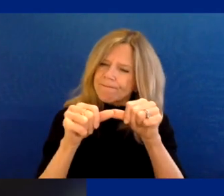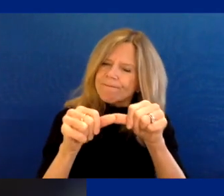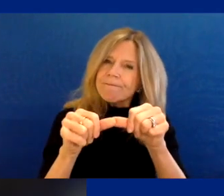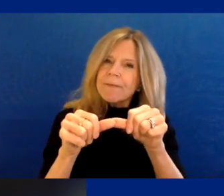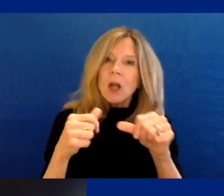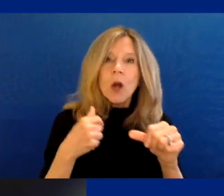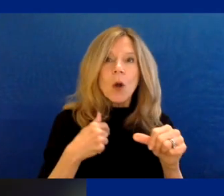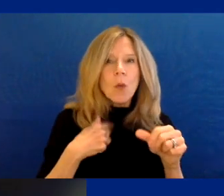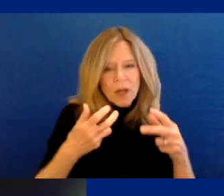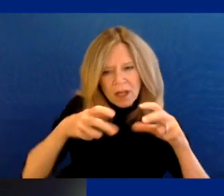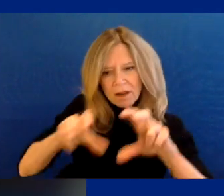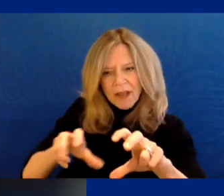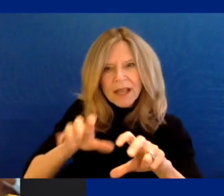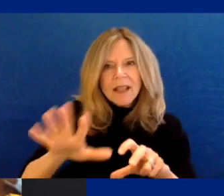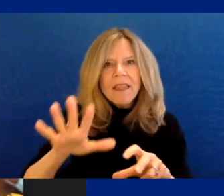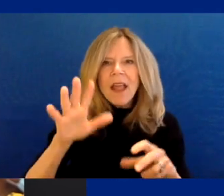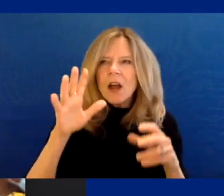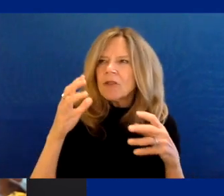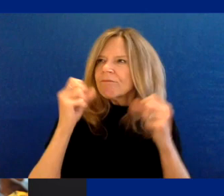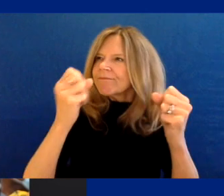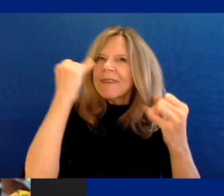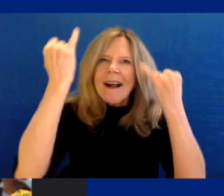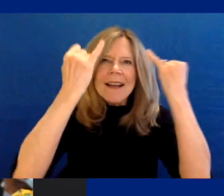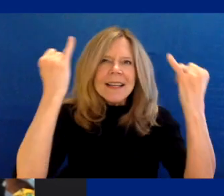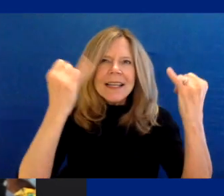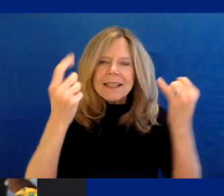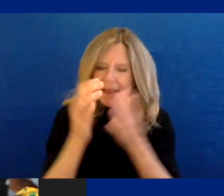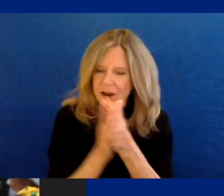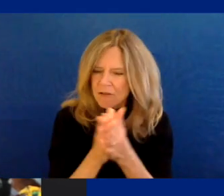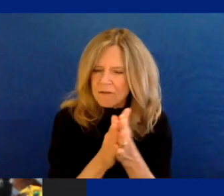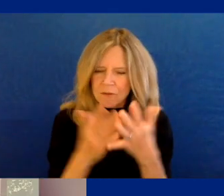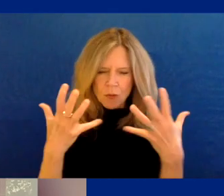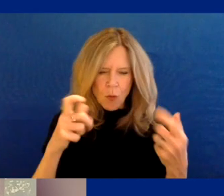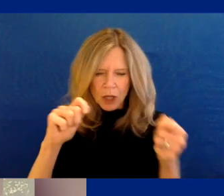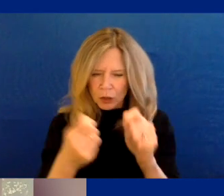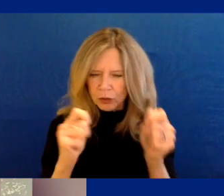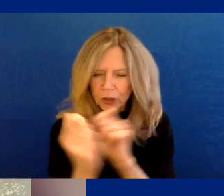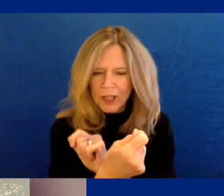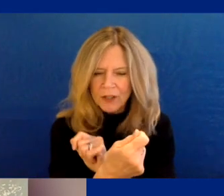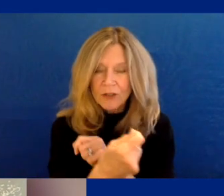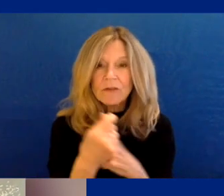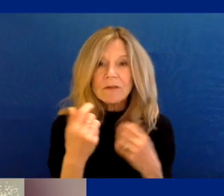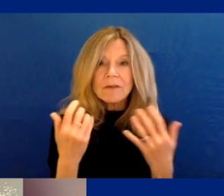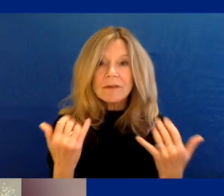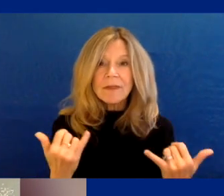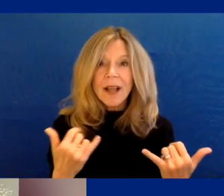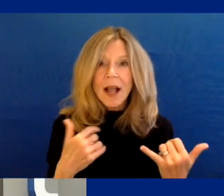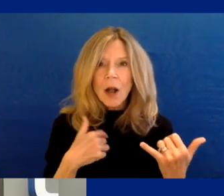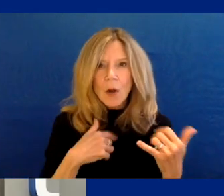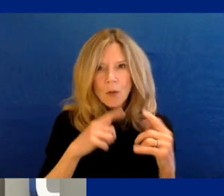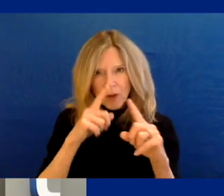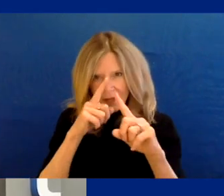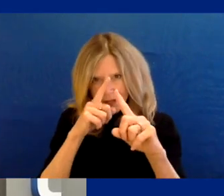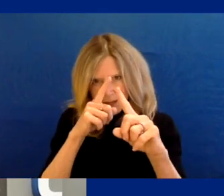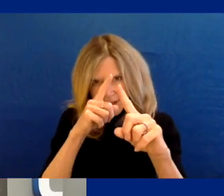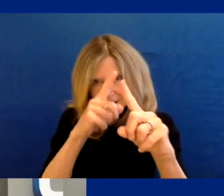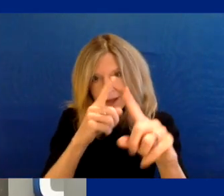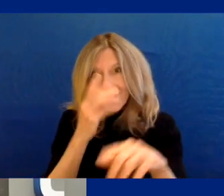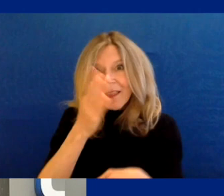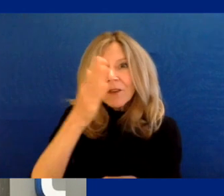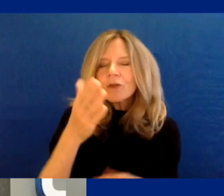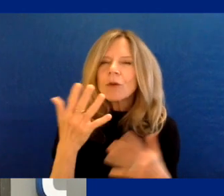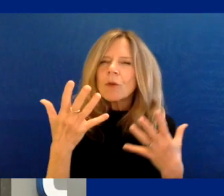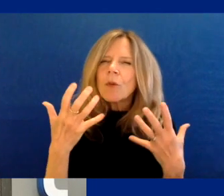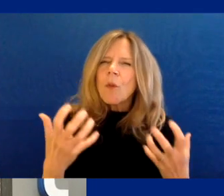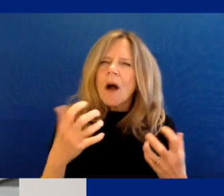bold ideas and innovative solutions to drive change. And now, we're building forward towards a